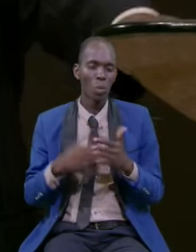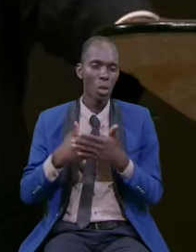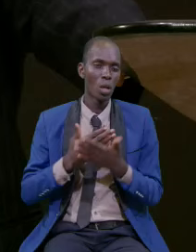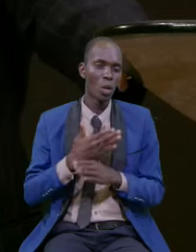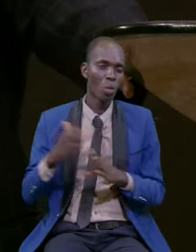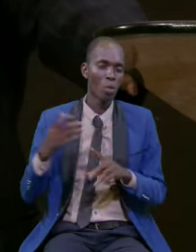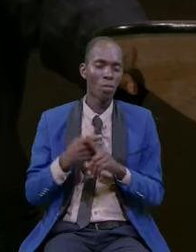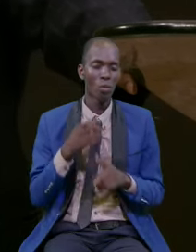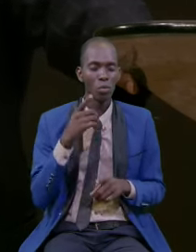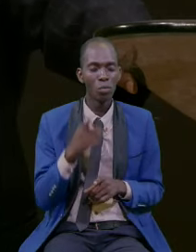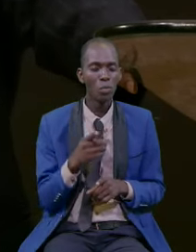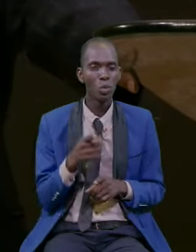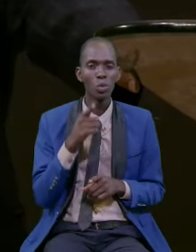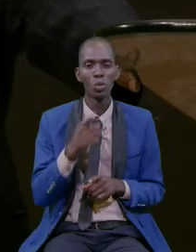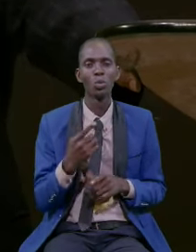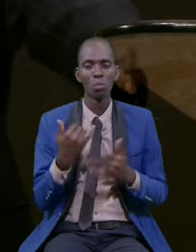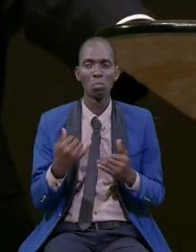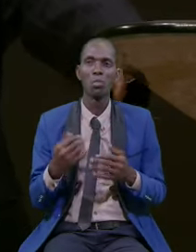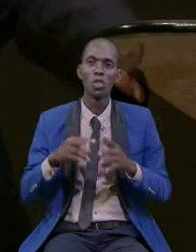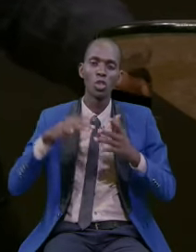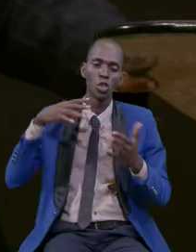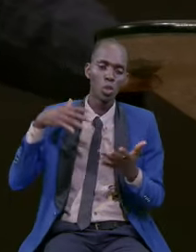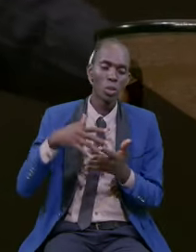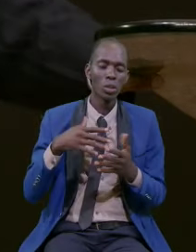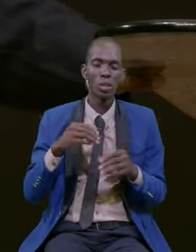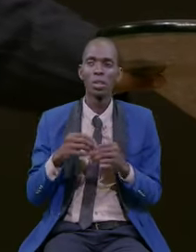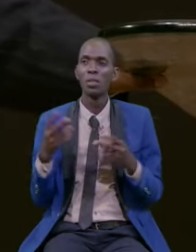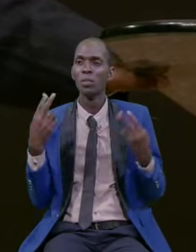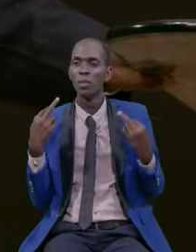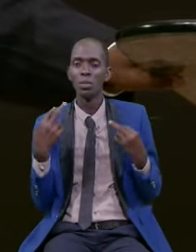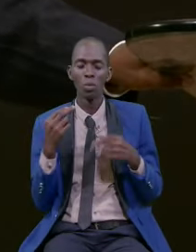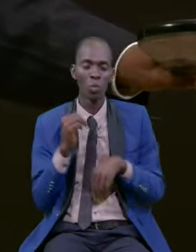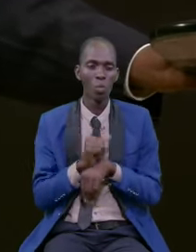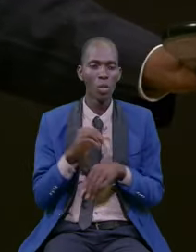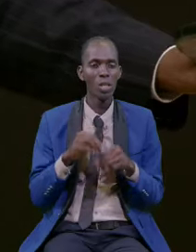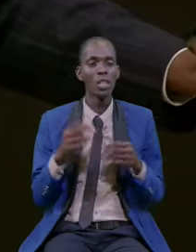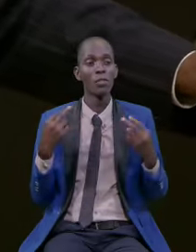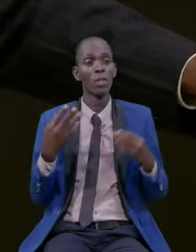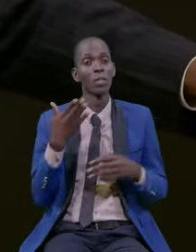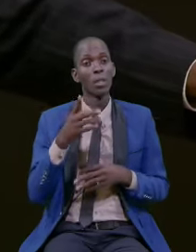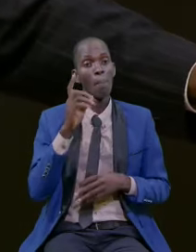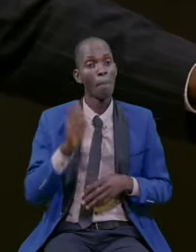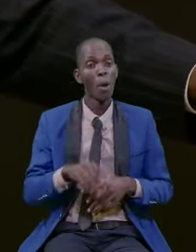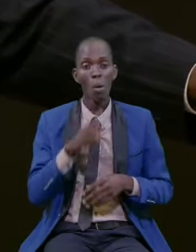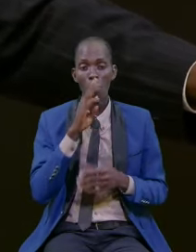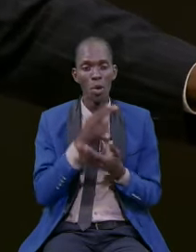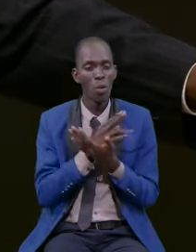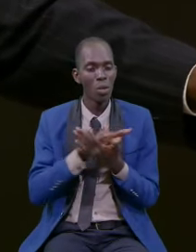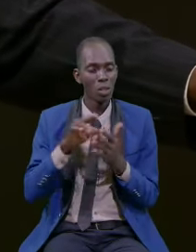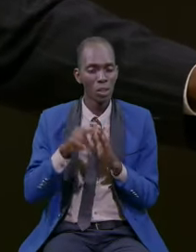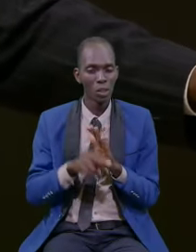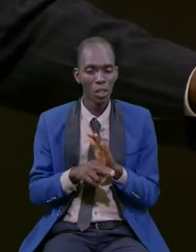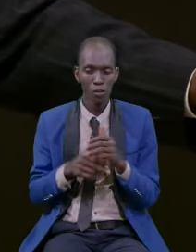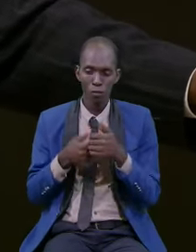study in vain, you work in vain. There must be holiness. Follow peace with all men